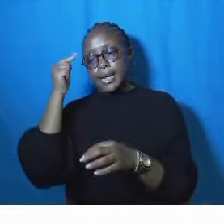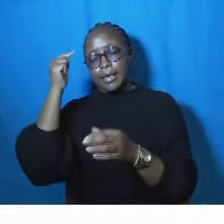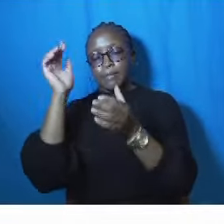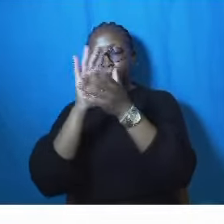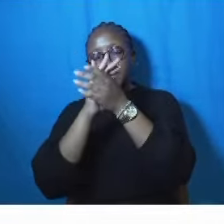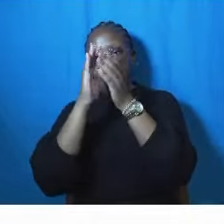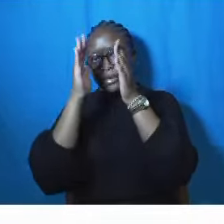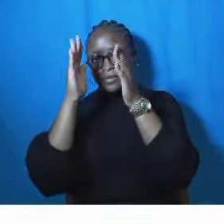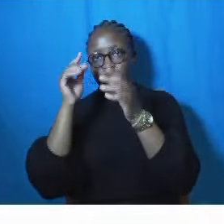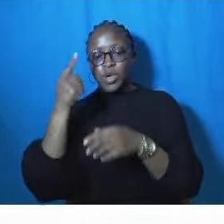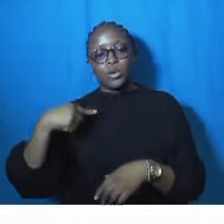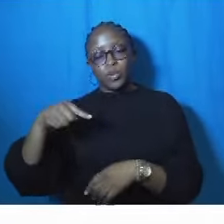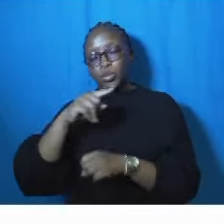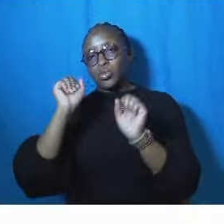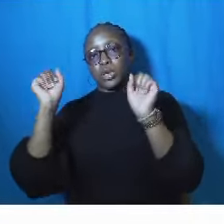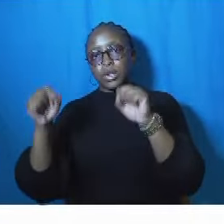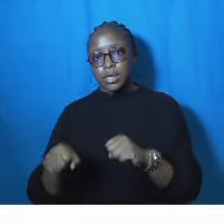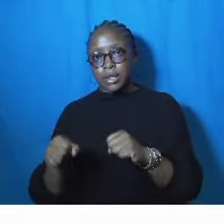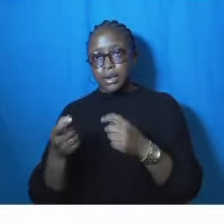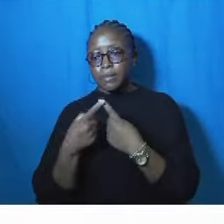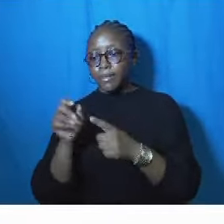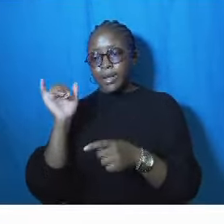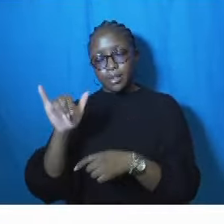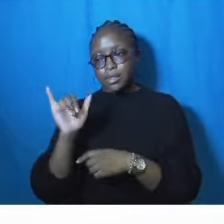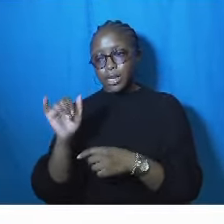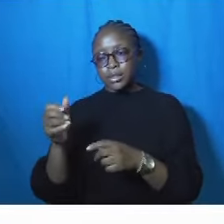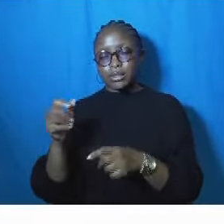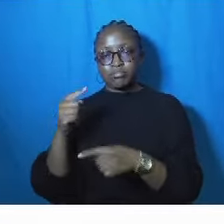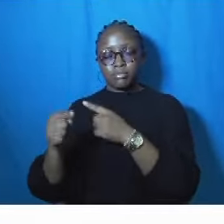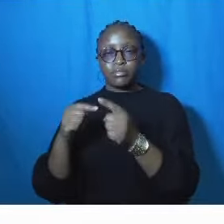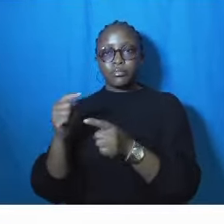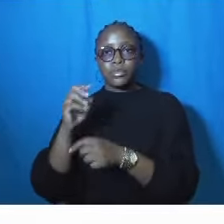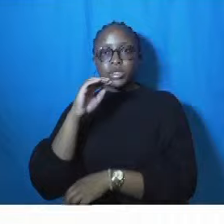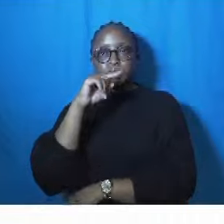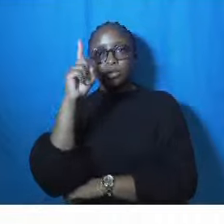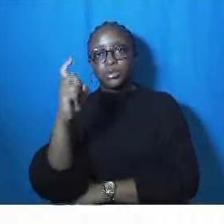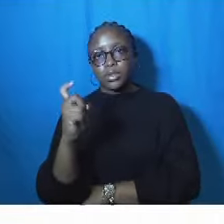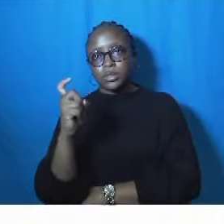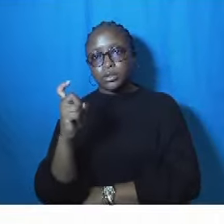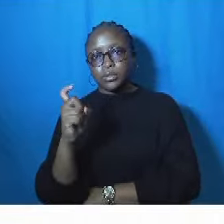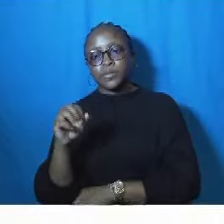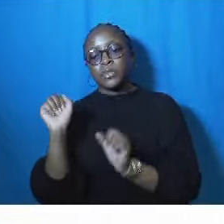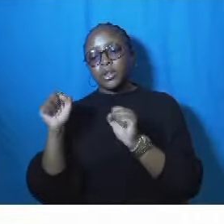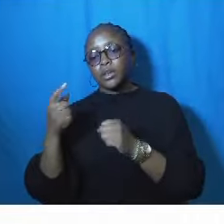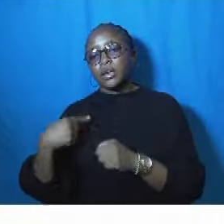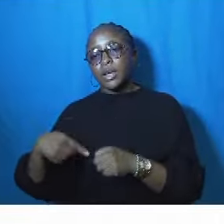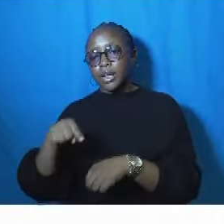But that remains the question. Can you be united as one?